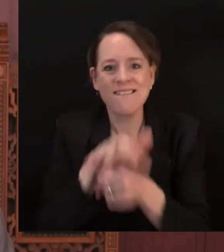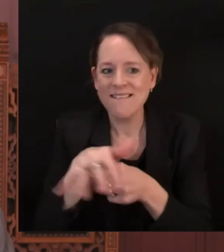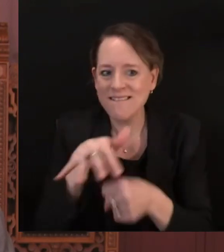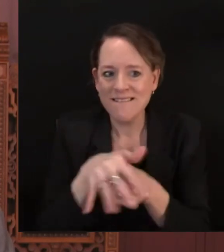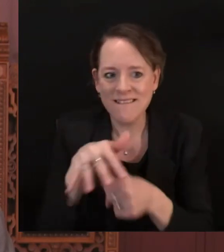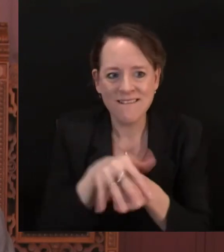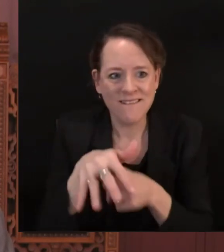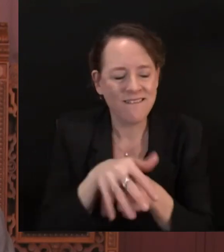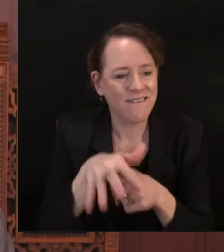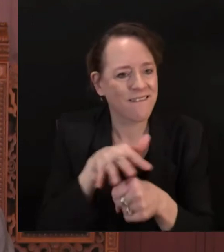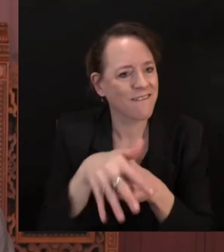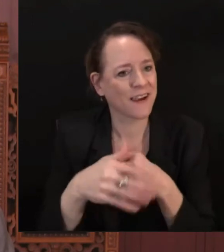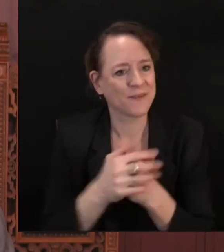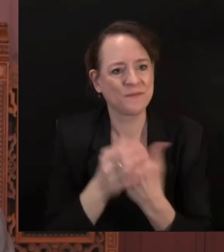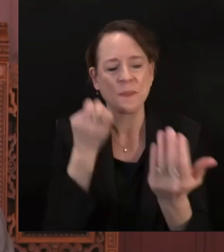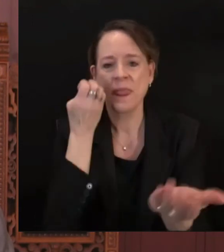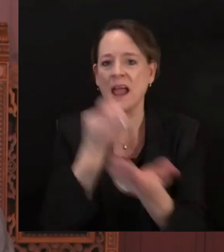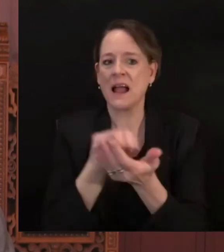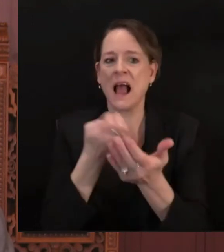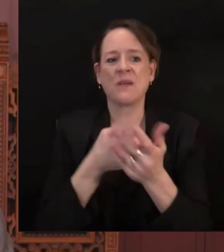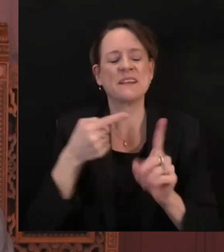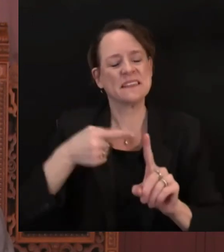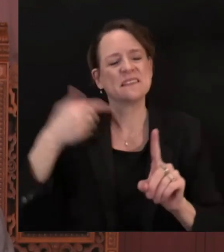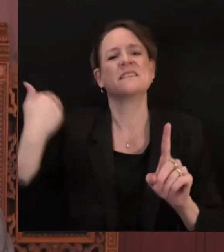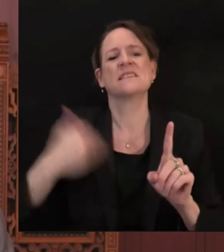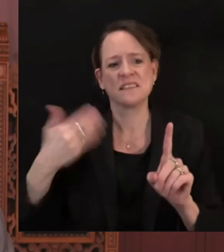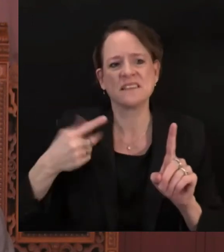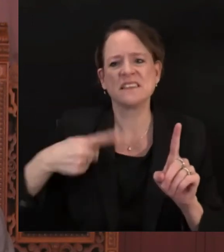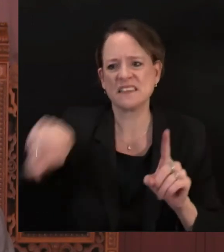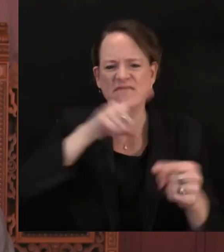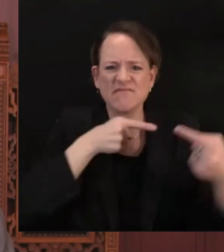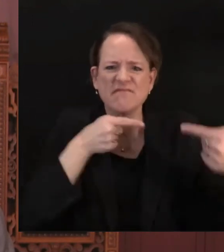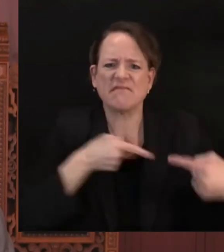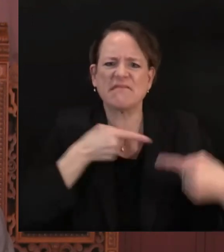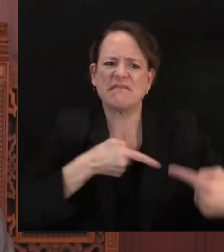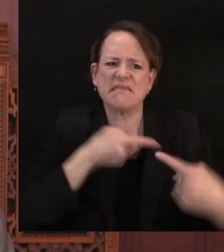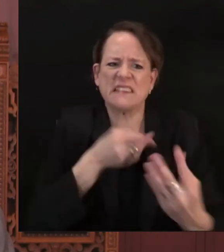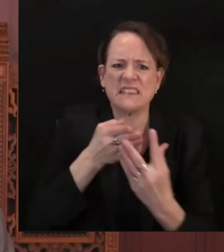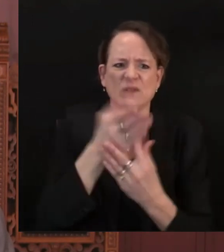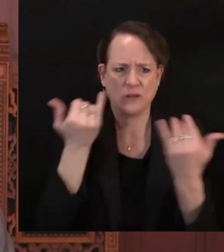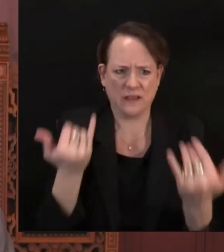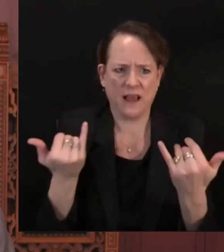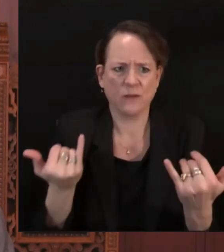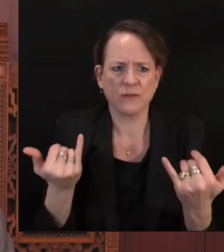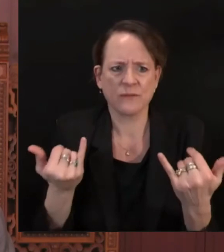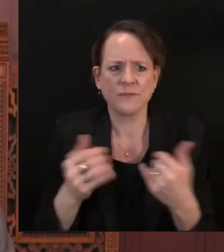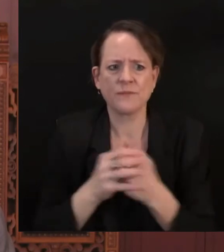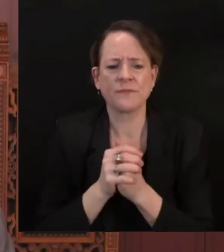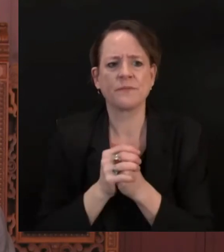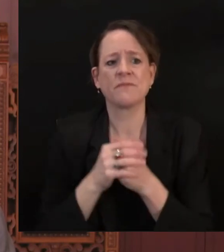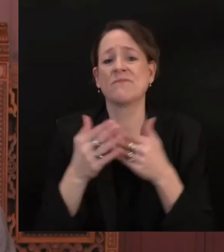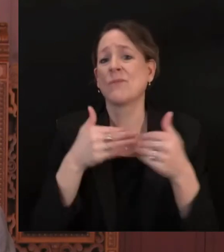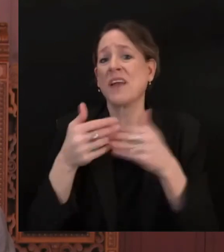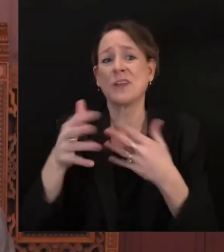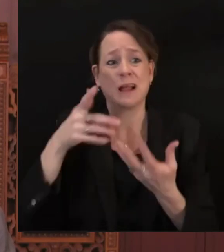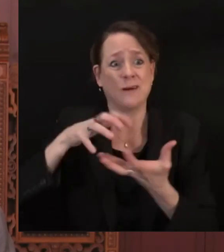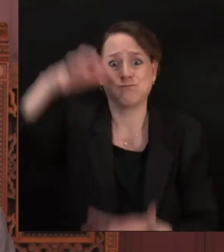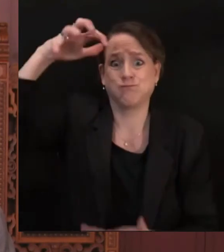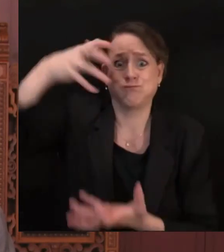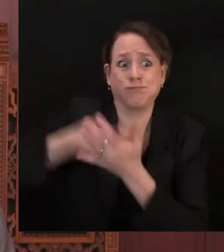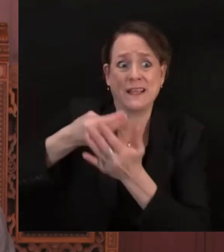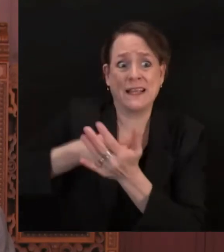and to get people through this. It's a big number, and I don't have it, but I'm hoping that what I've said gives you an